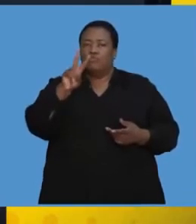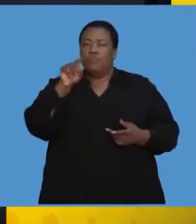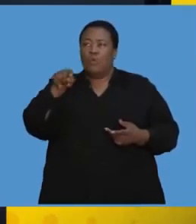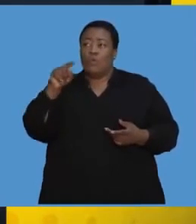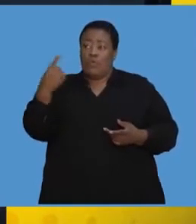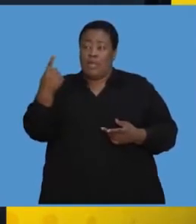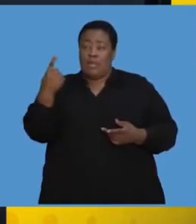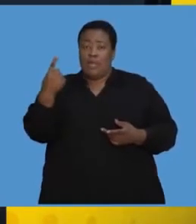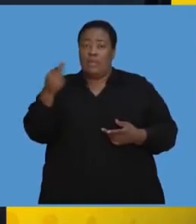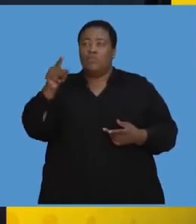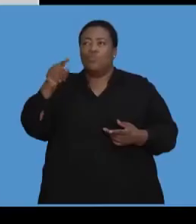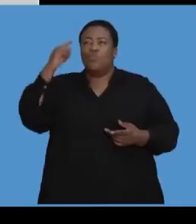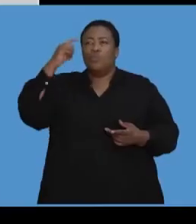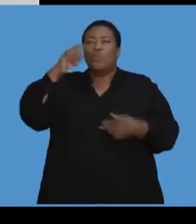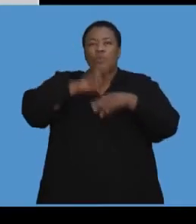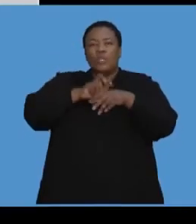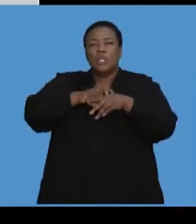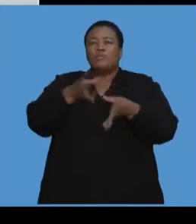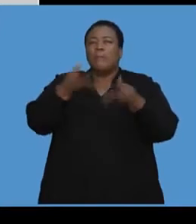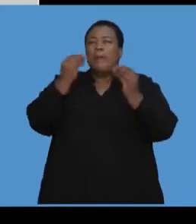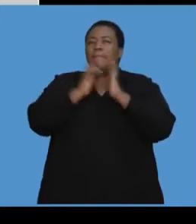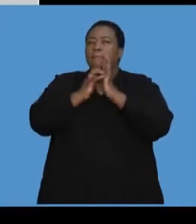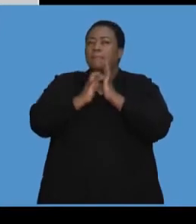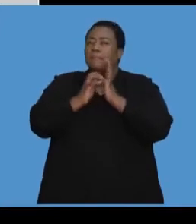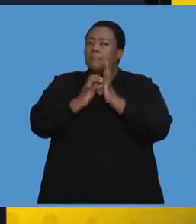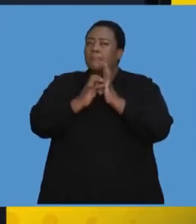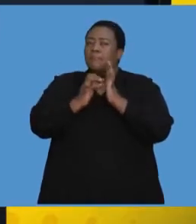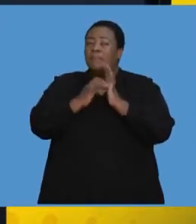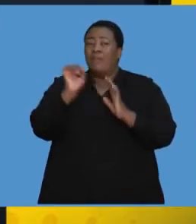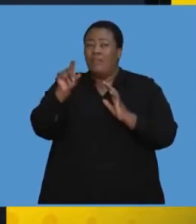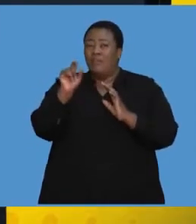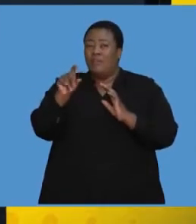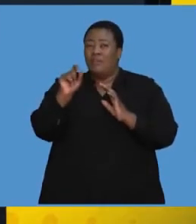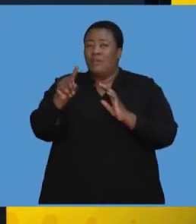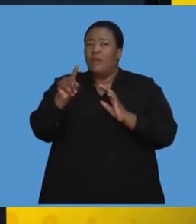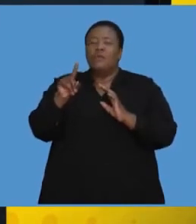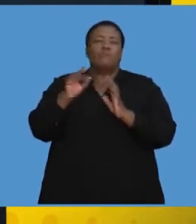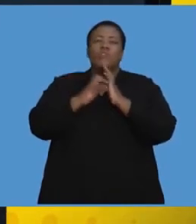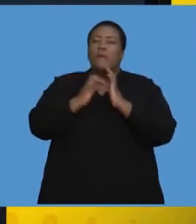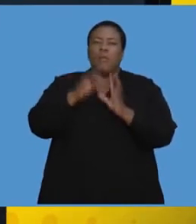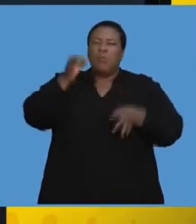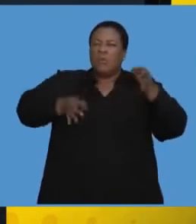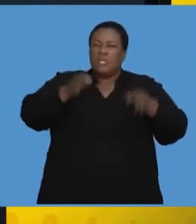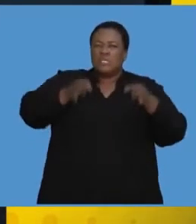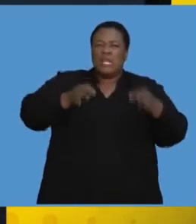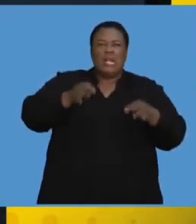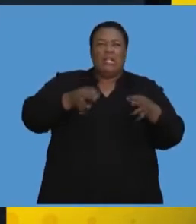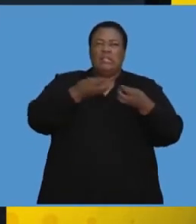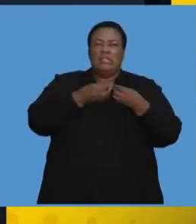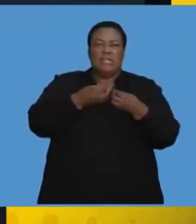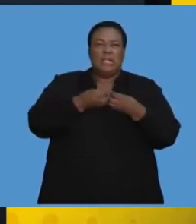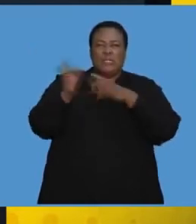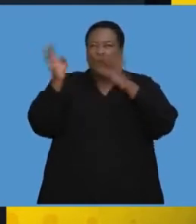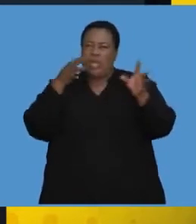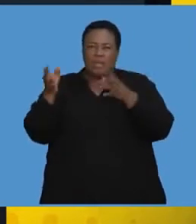1.2.1, you would need to get examples of an exogenous factor. For example, our political factors, weather